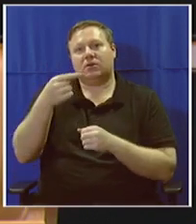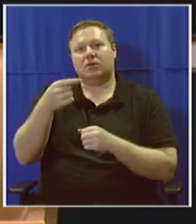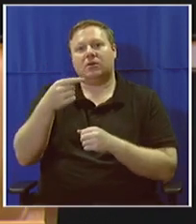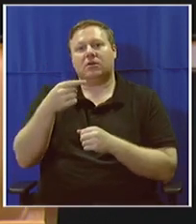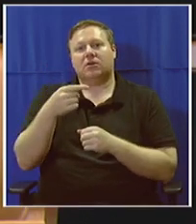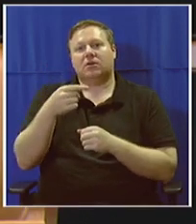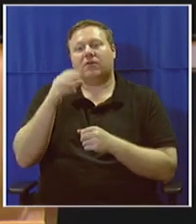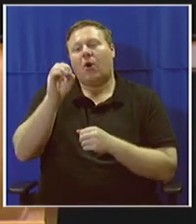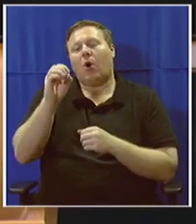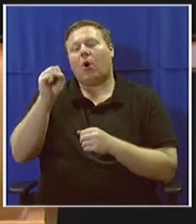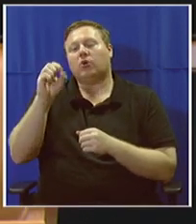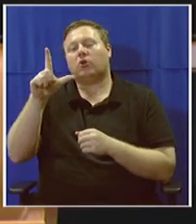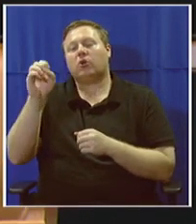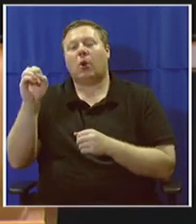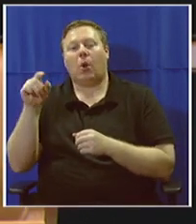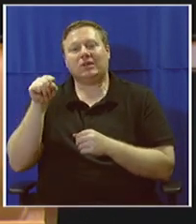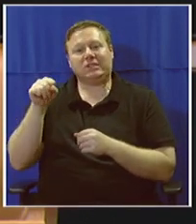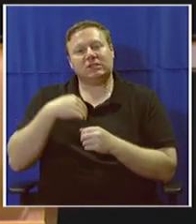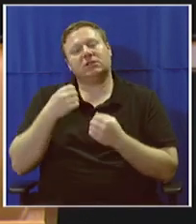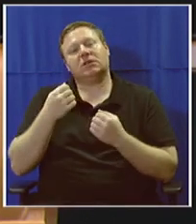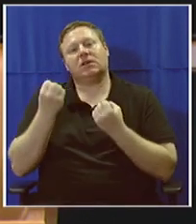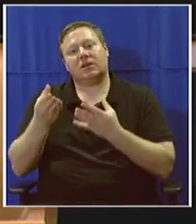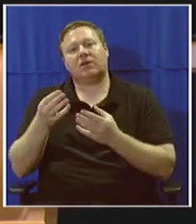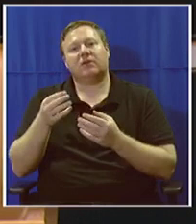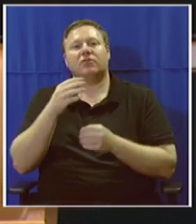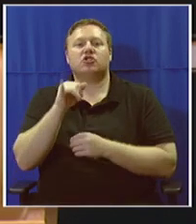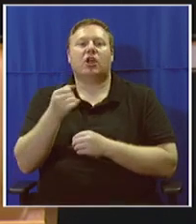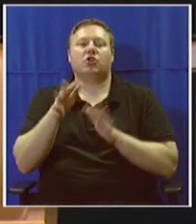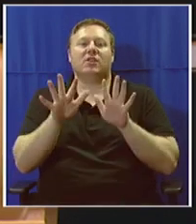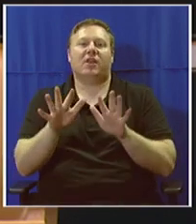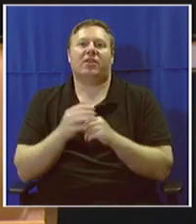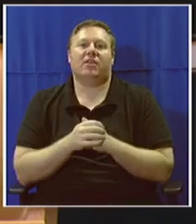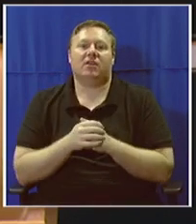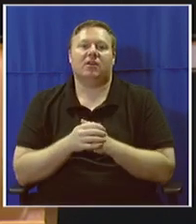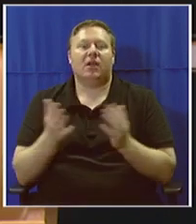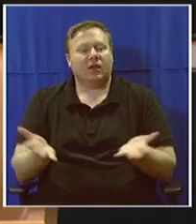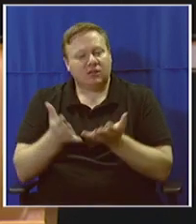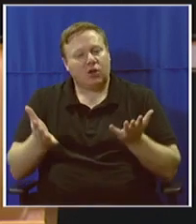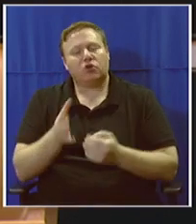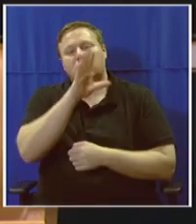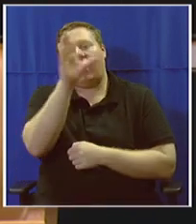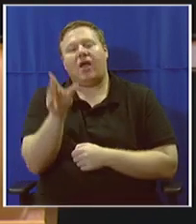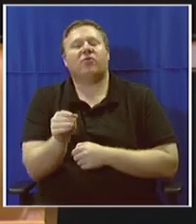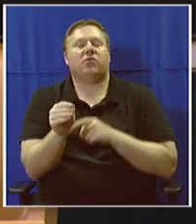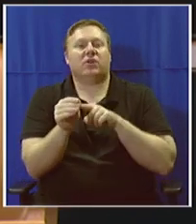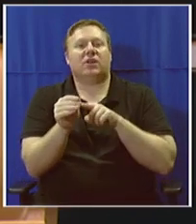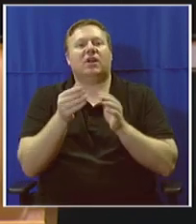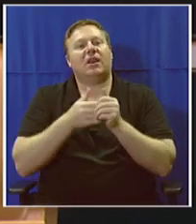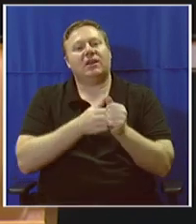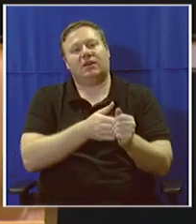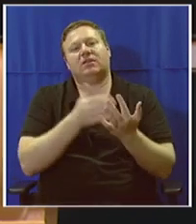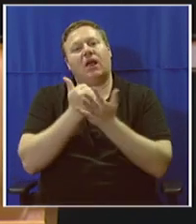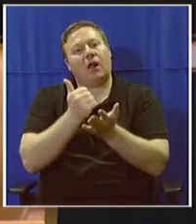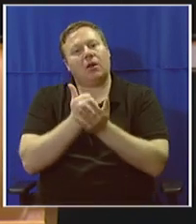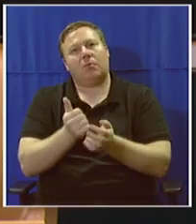December 10th. Believes that this recognition will encourage other leaders in Africa to work hard on the peace building process in